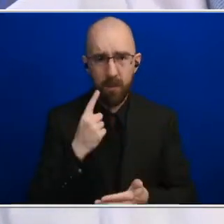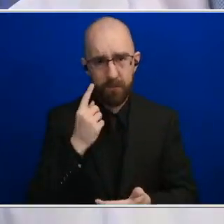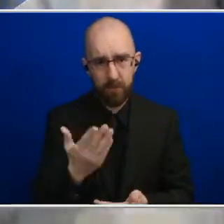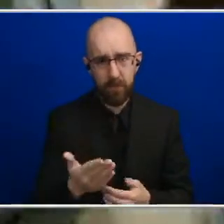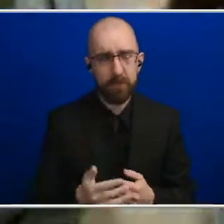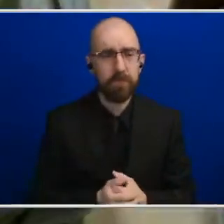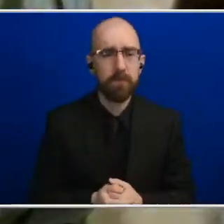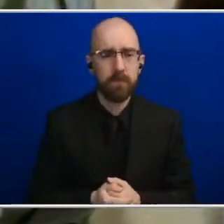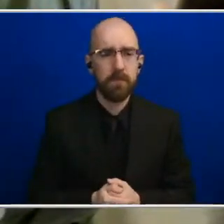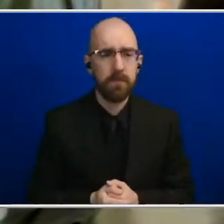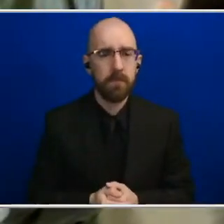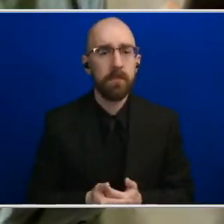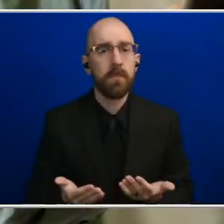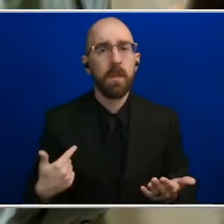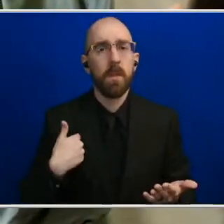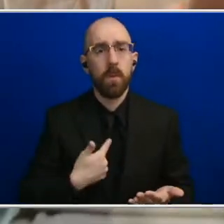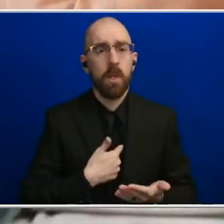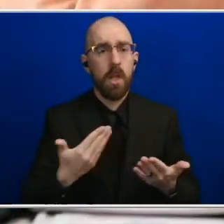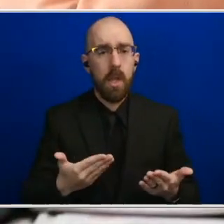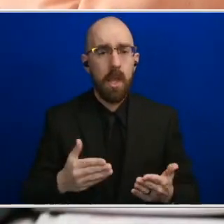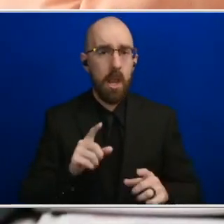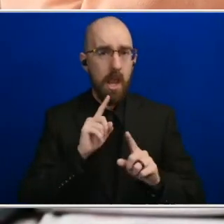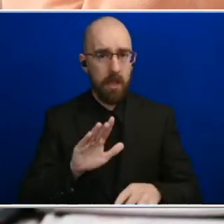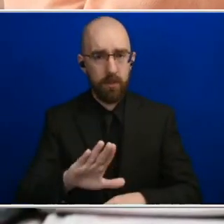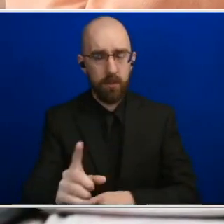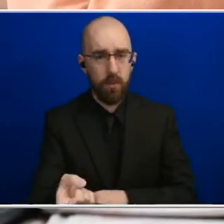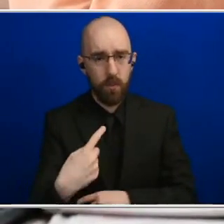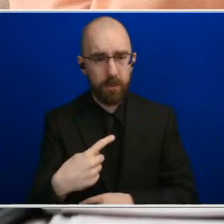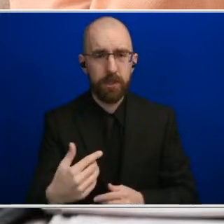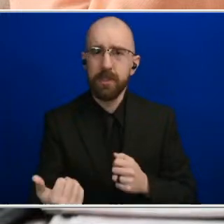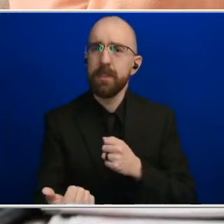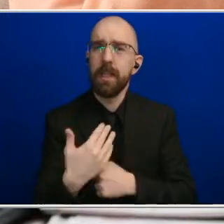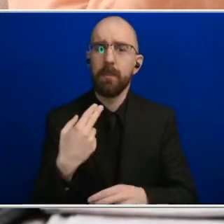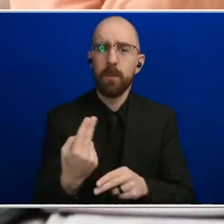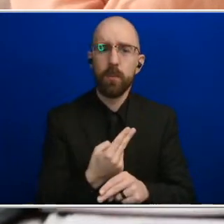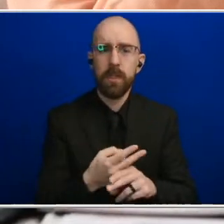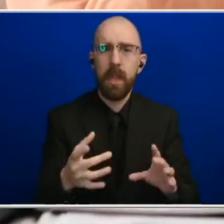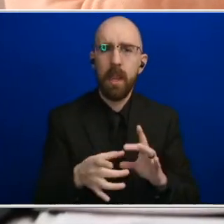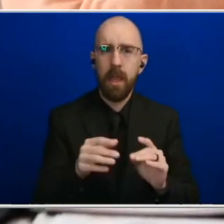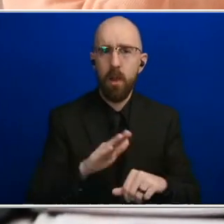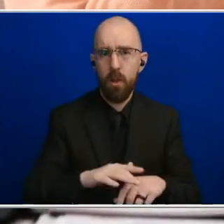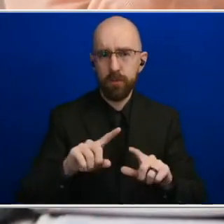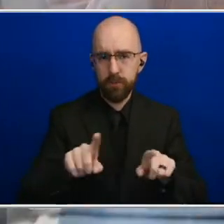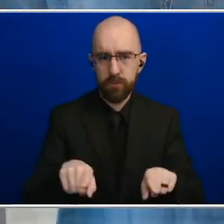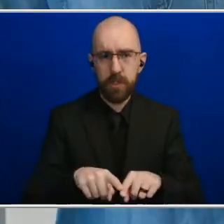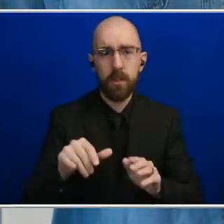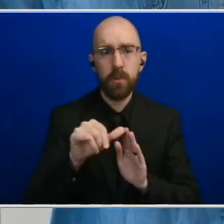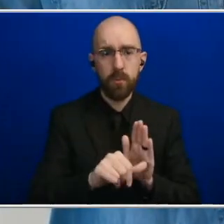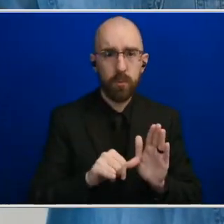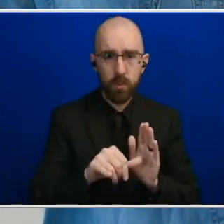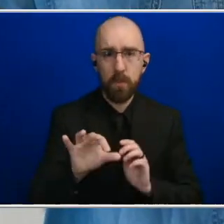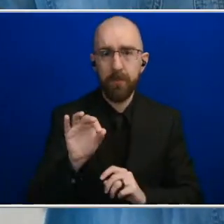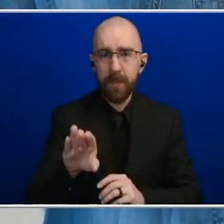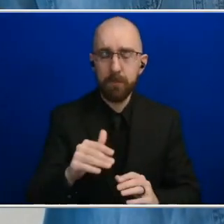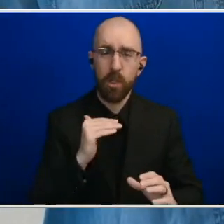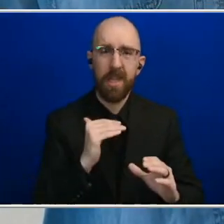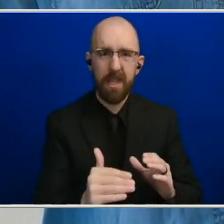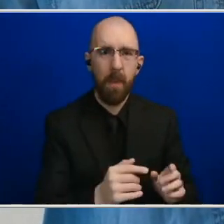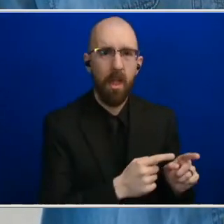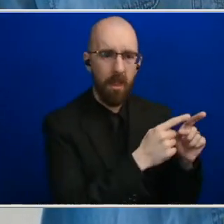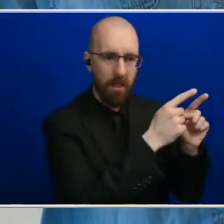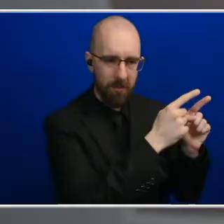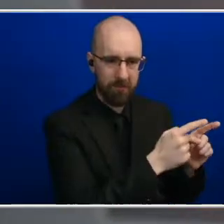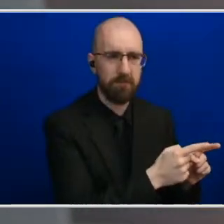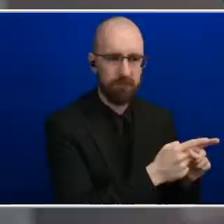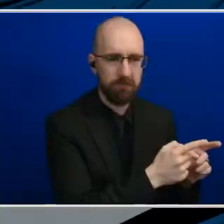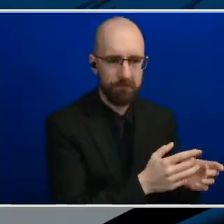We are here to answer your questions. Please send them in using the links on your screen, YouTube, Facebook, or email the Medical News Network. Let's check